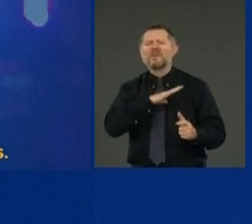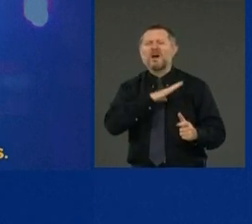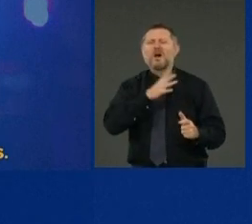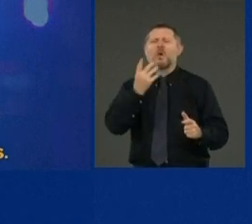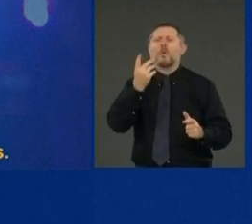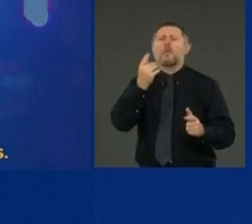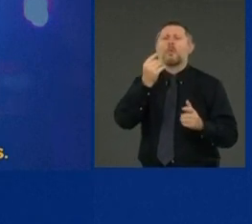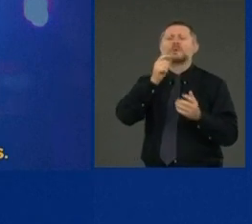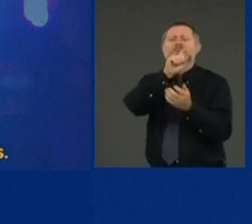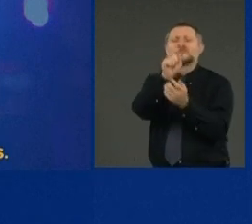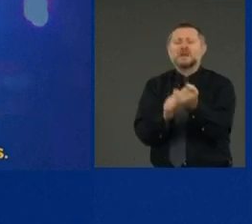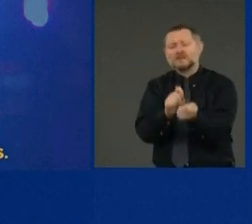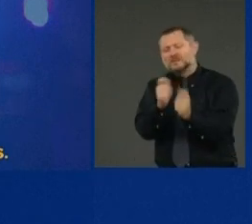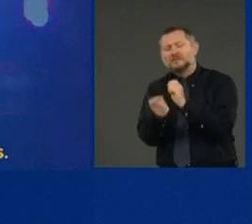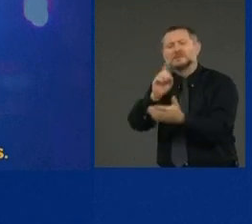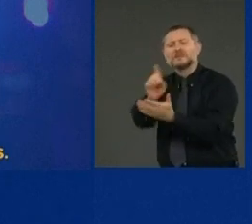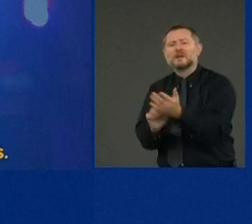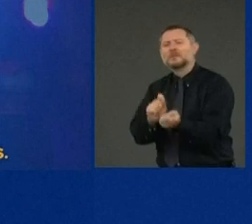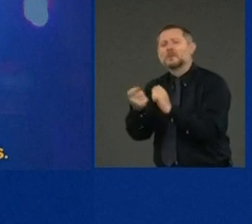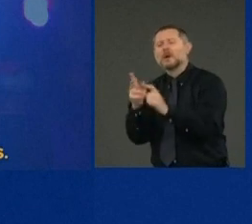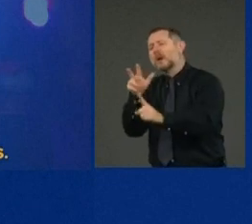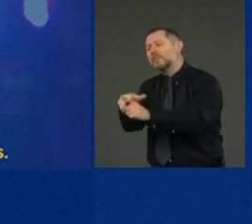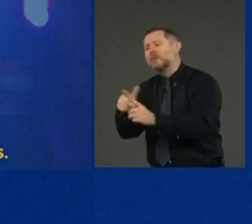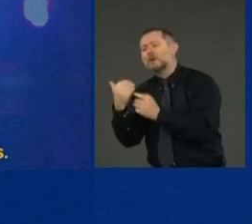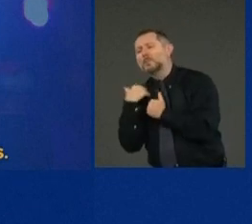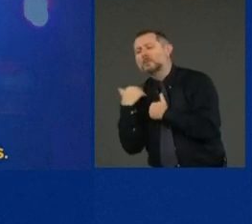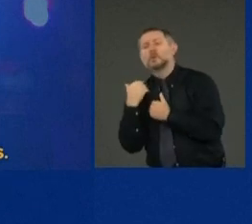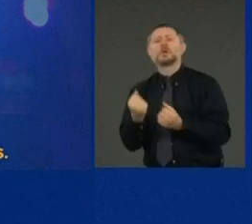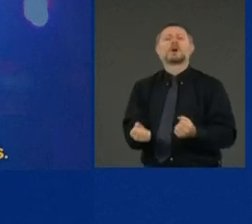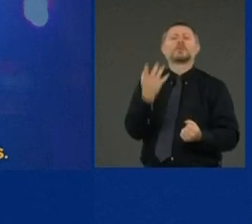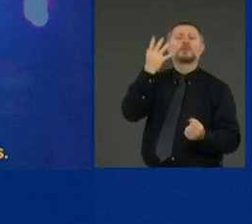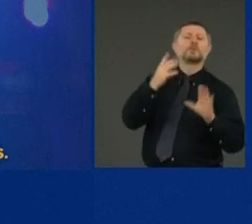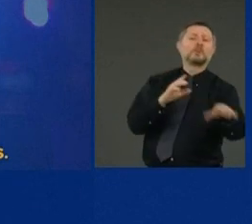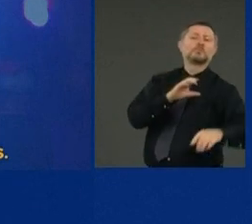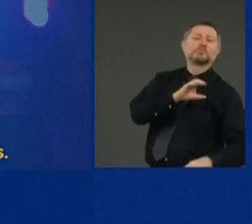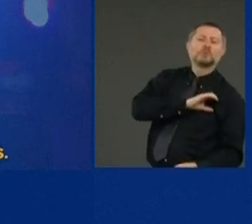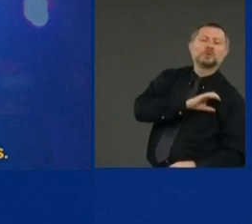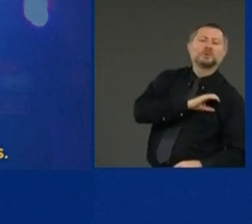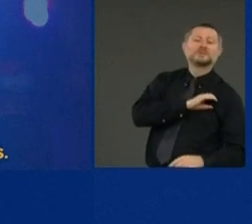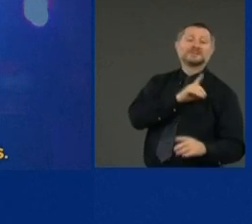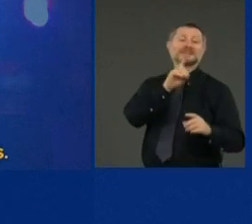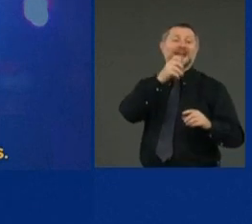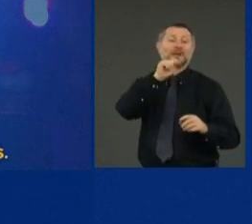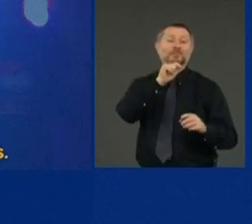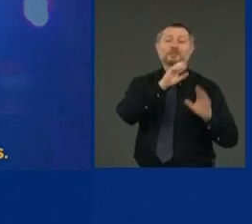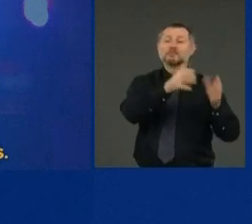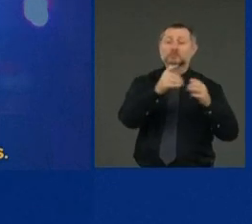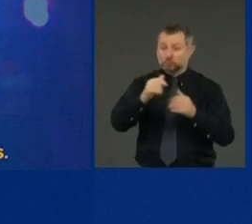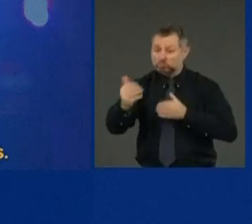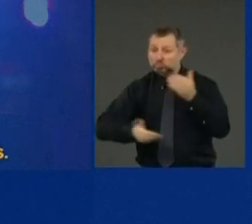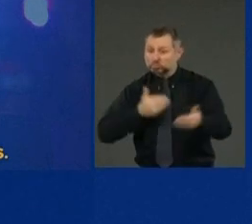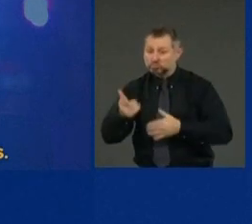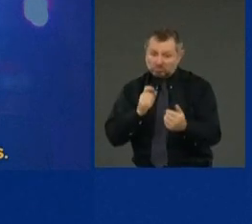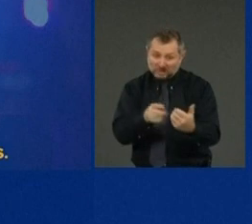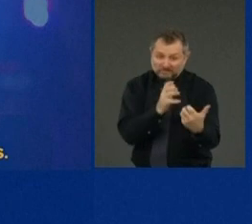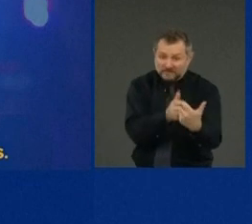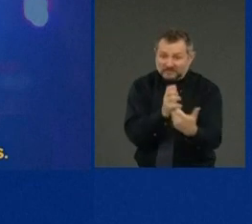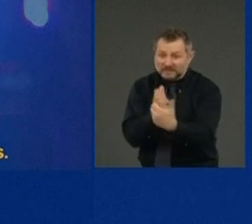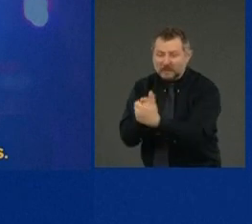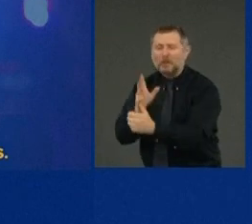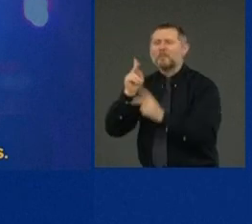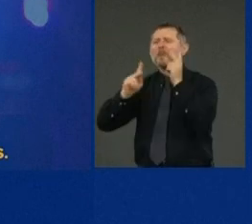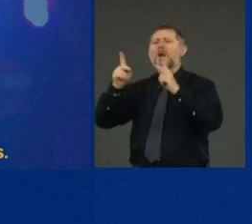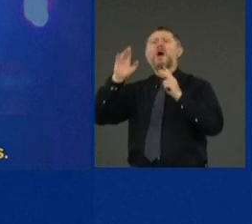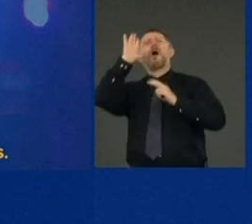then what is the staffing for that police department with those functions? Defund. What does that